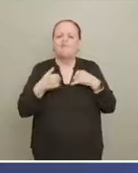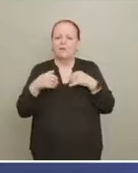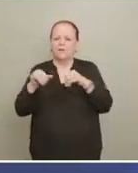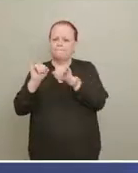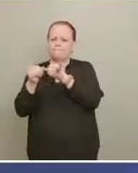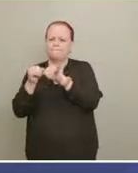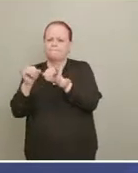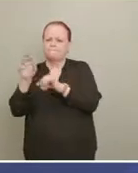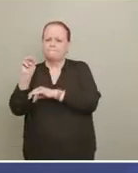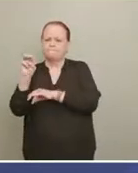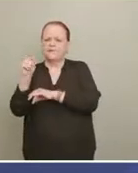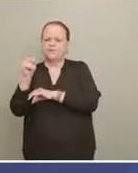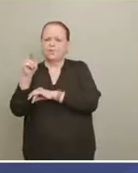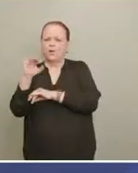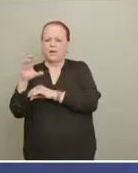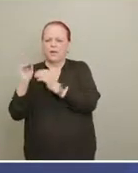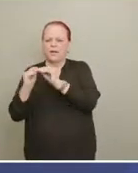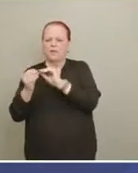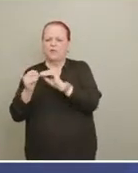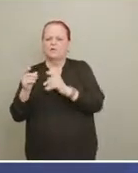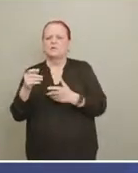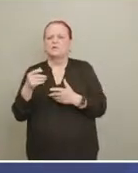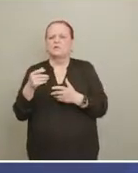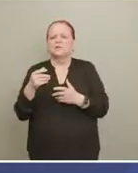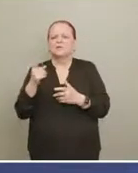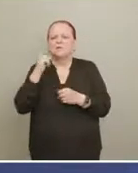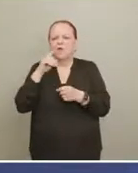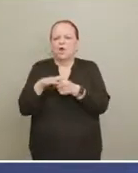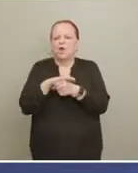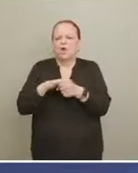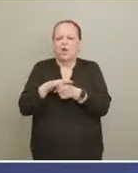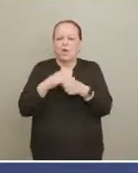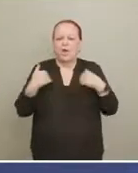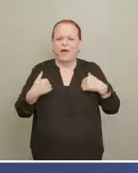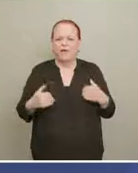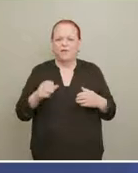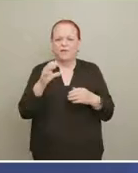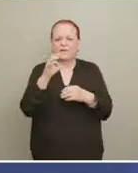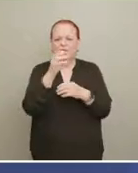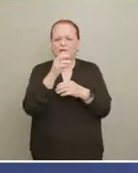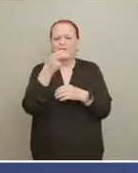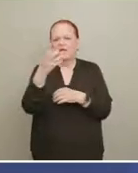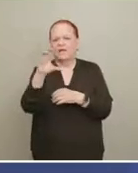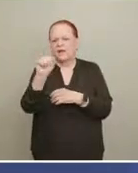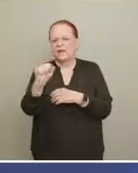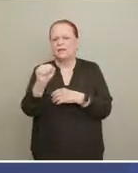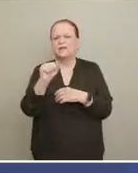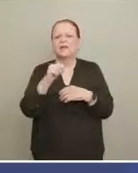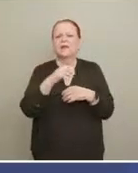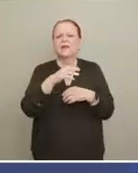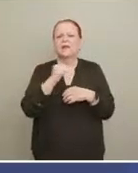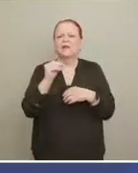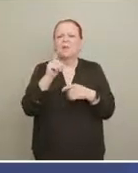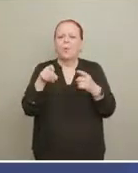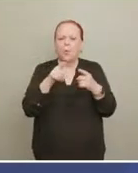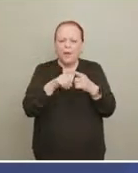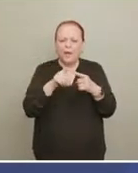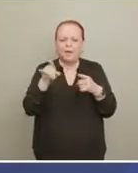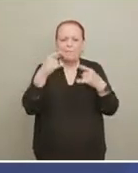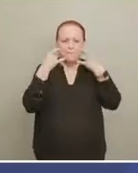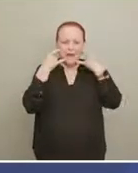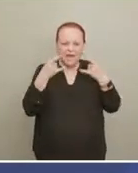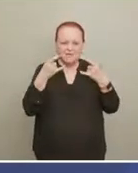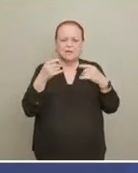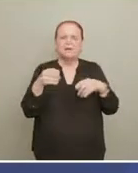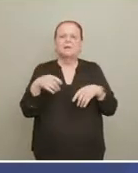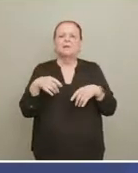local healthcare agency and our local jurisdiction to follow as when to off-ramp the mask and